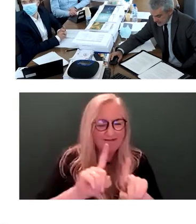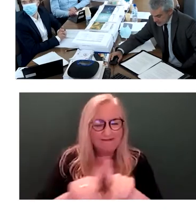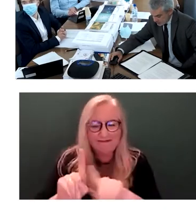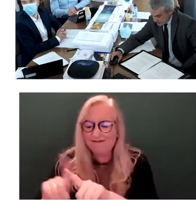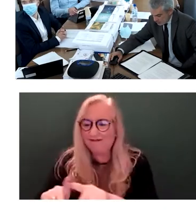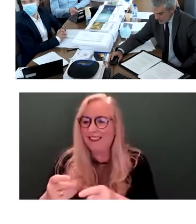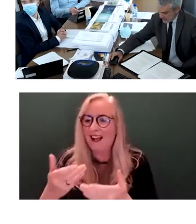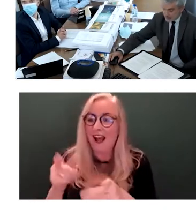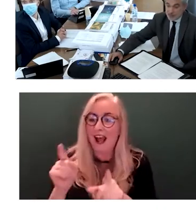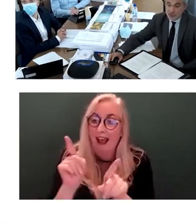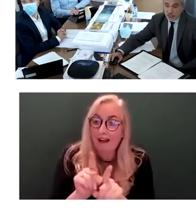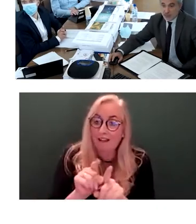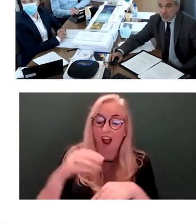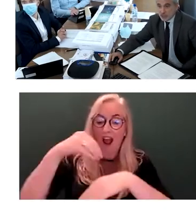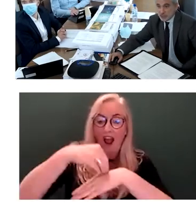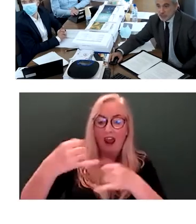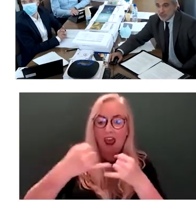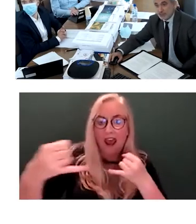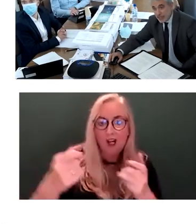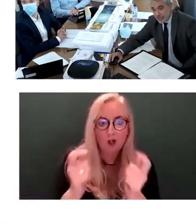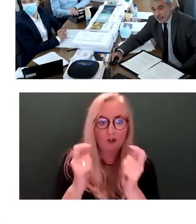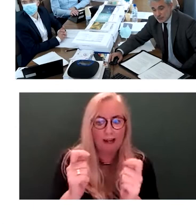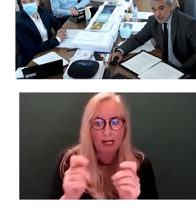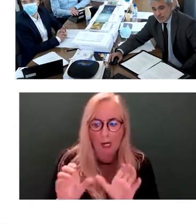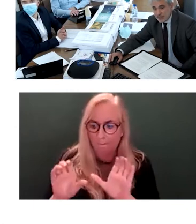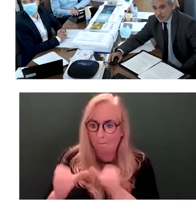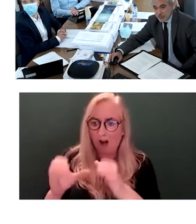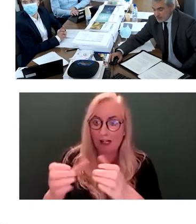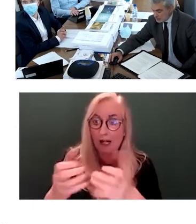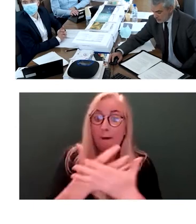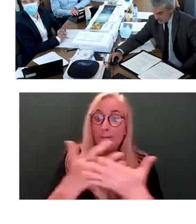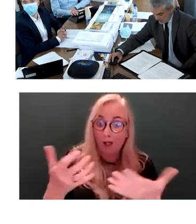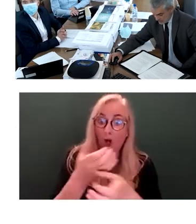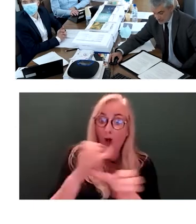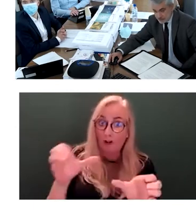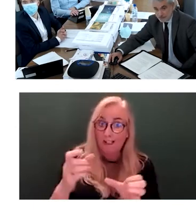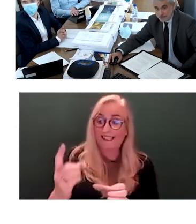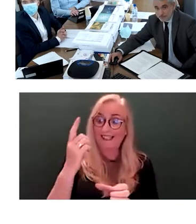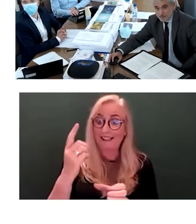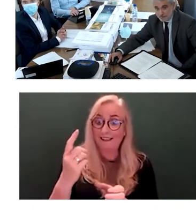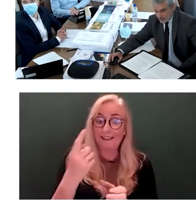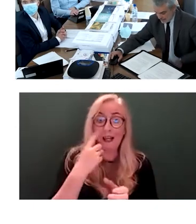the accessible online training modules that many countries have experimented during the crisis.